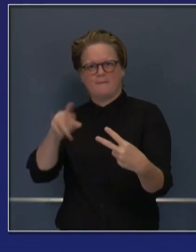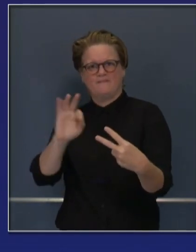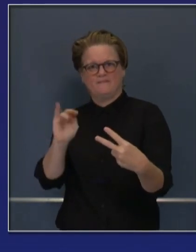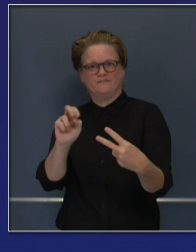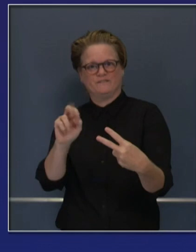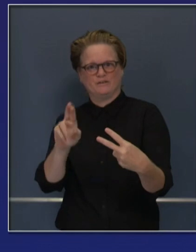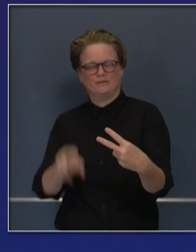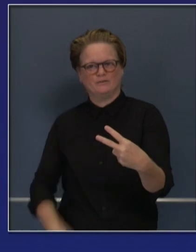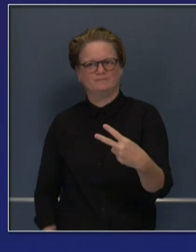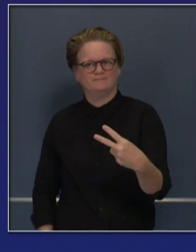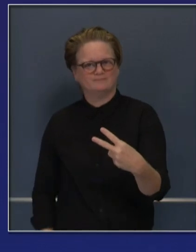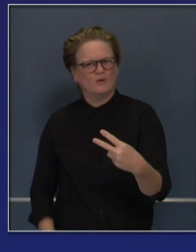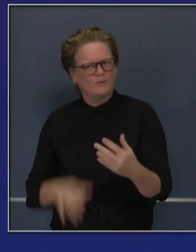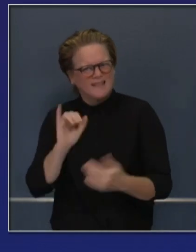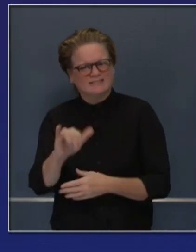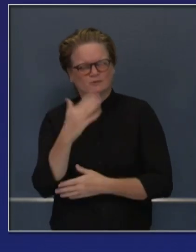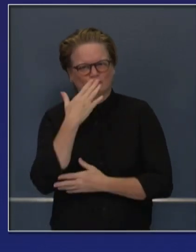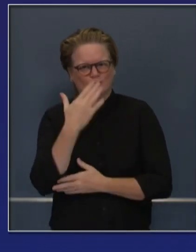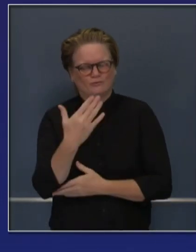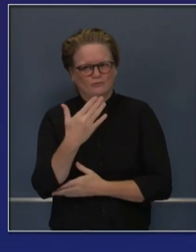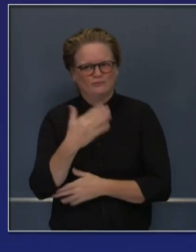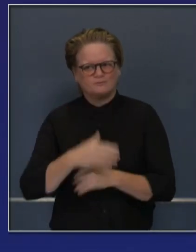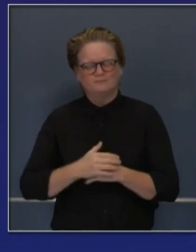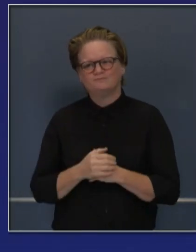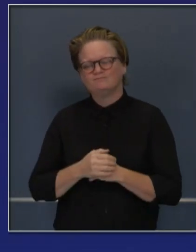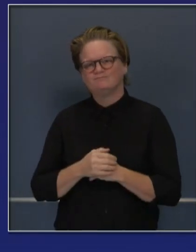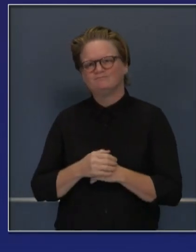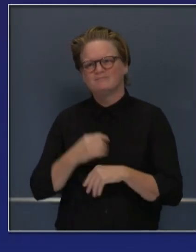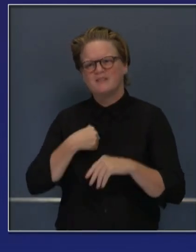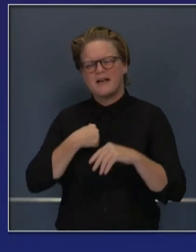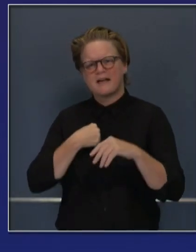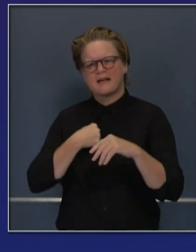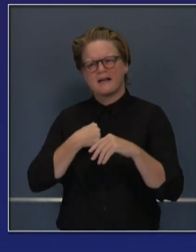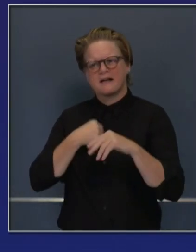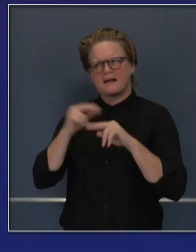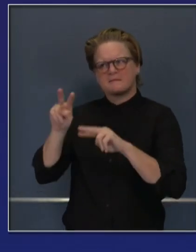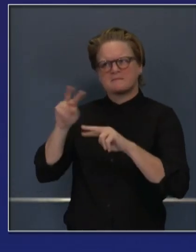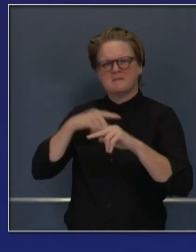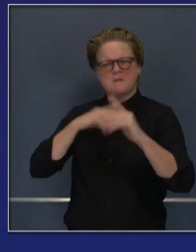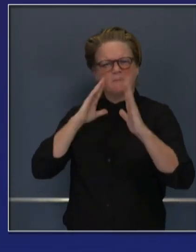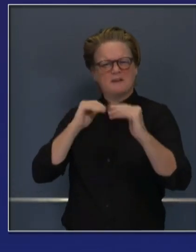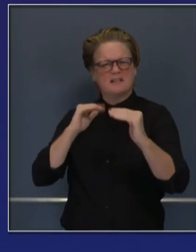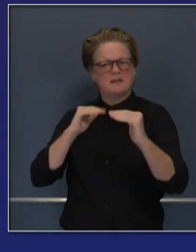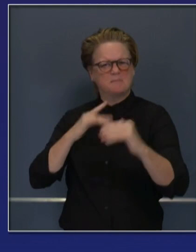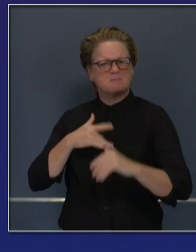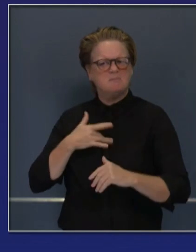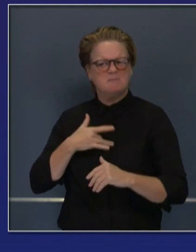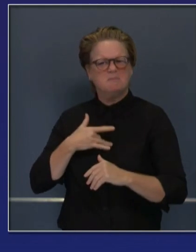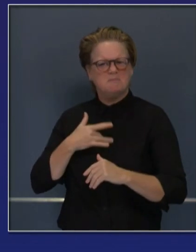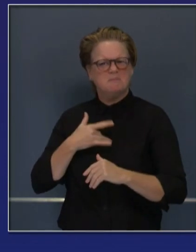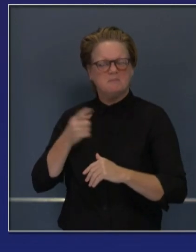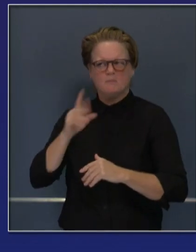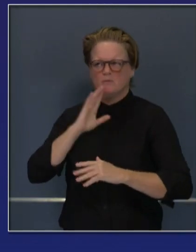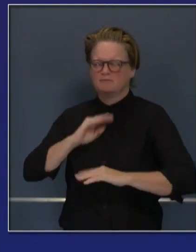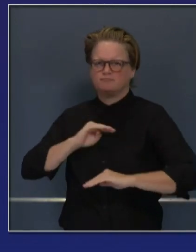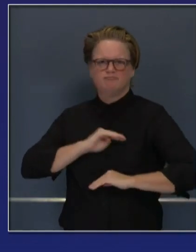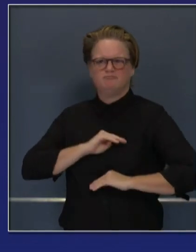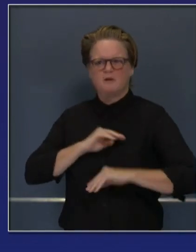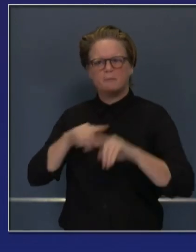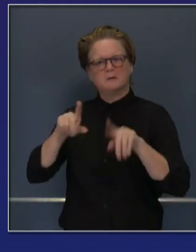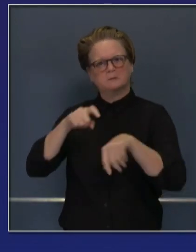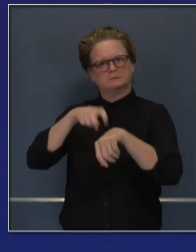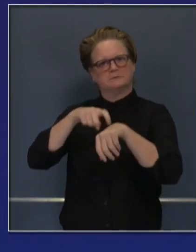to those early plans, expectations are being met. Timelines a little bit delayed, not substantially,